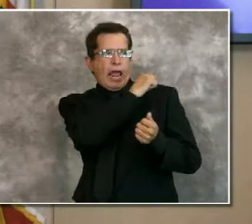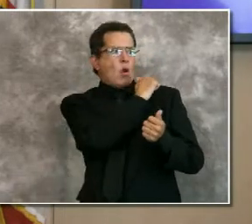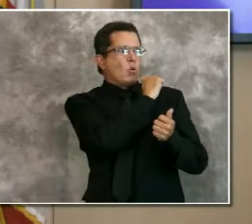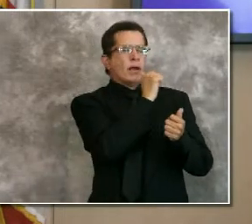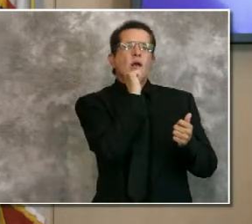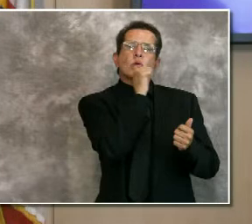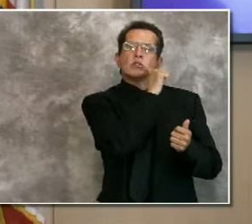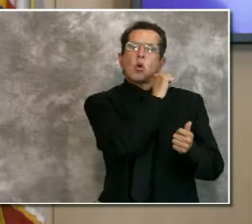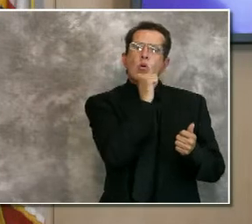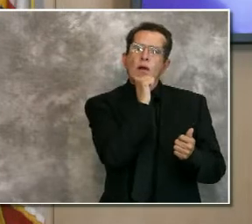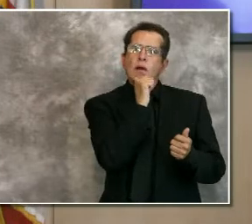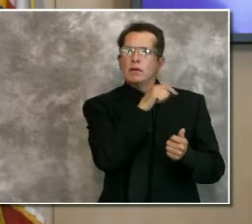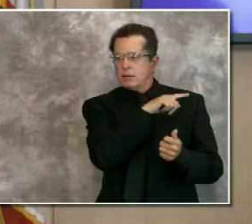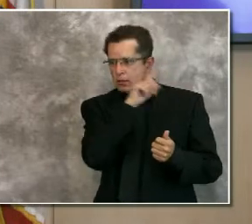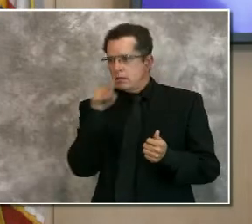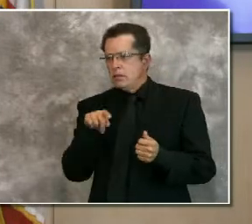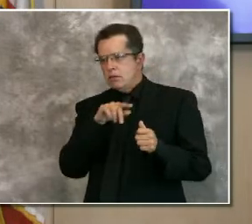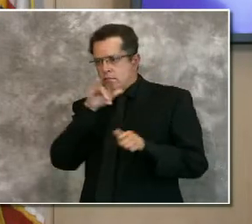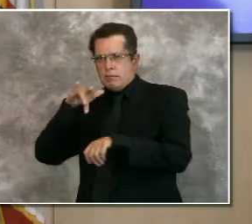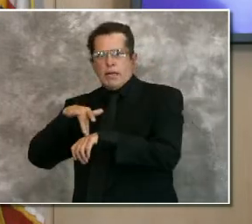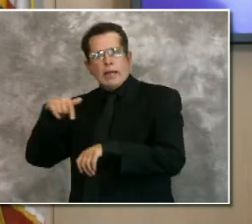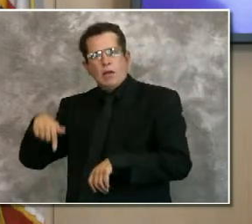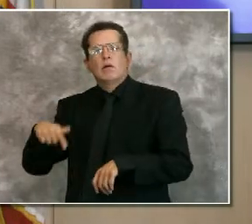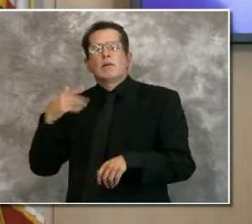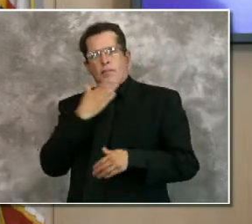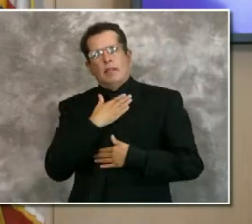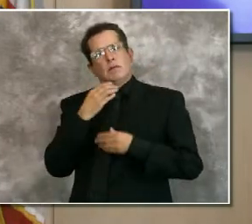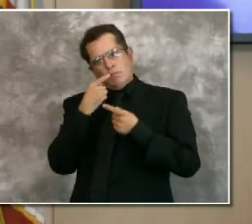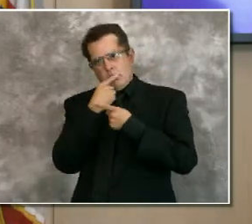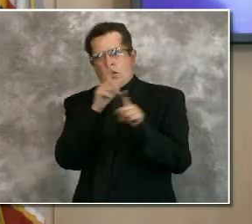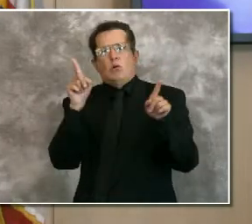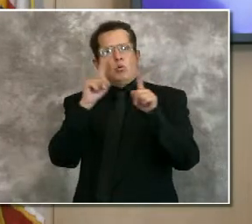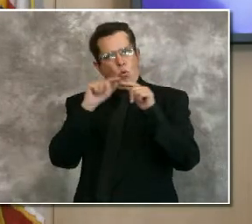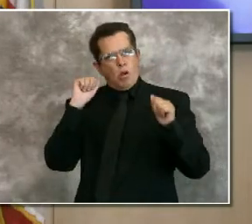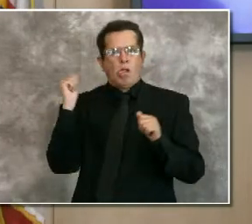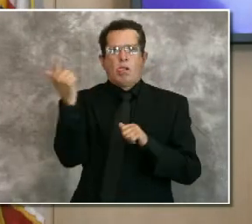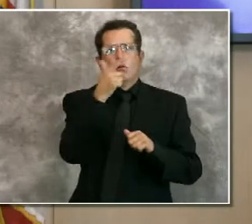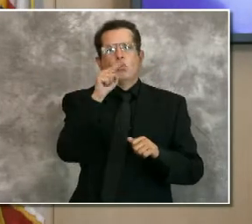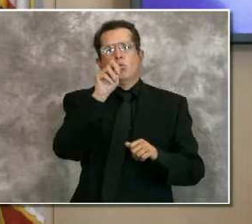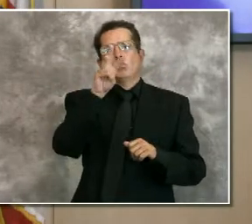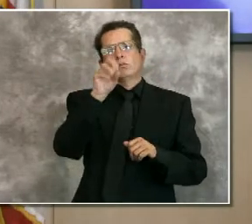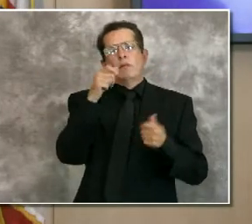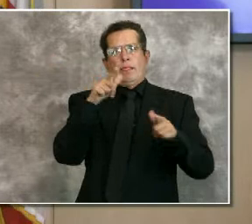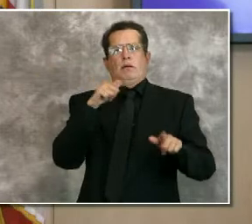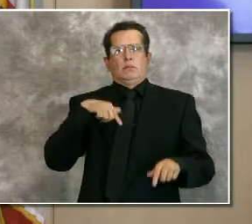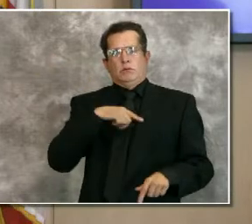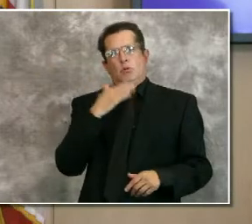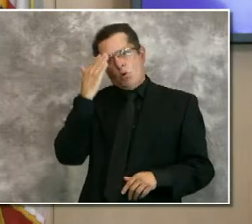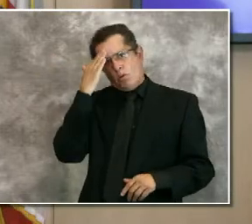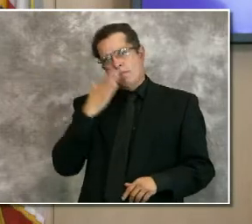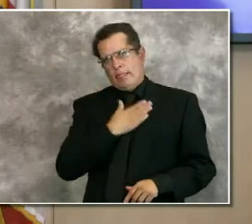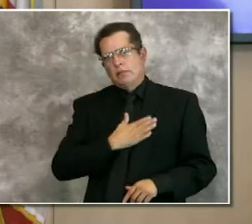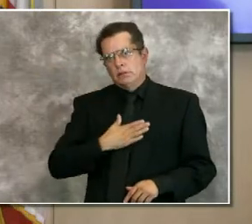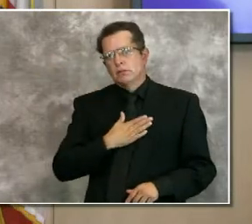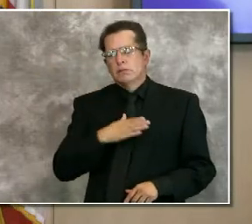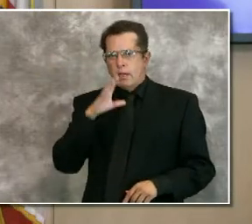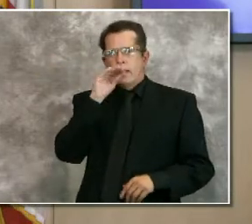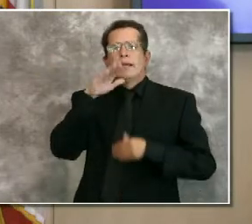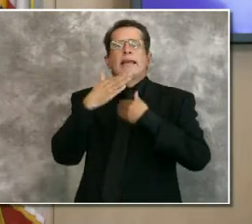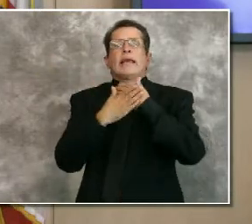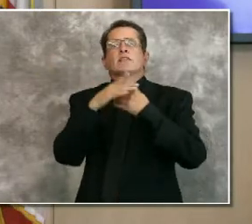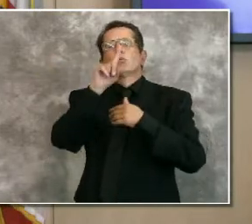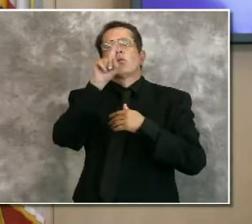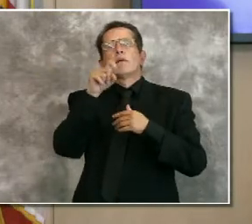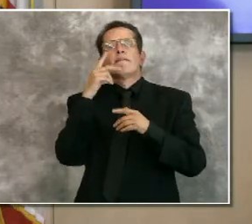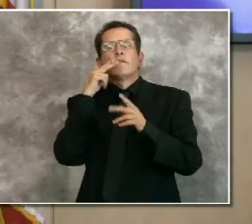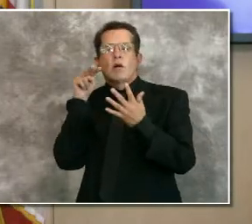could send that out to all media outlets, we would be very appreciative. But my question is either for Dr. McDonald or for Dr. Wooten, has to do with